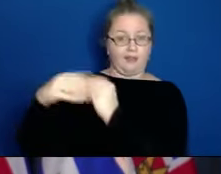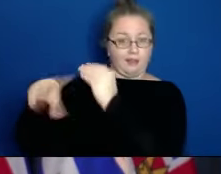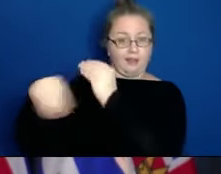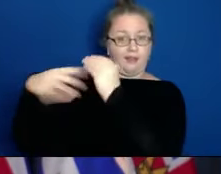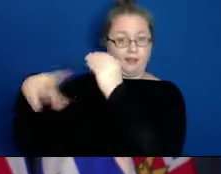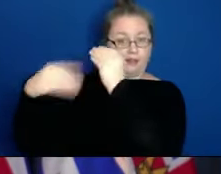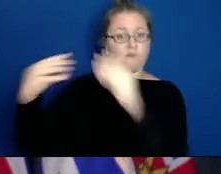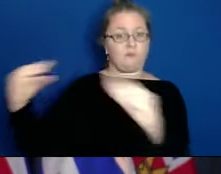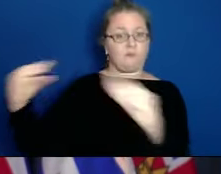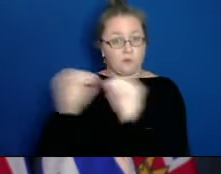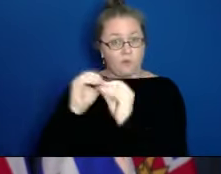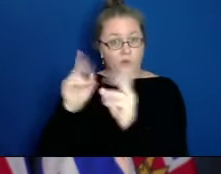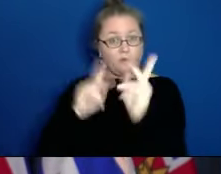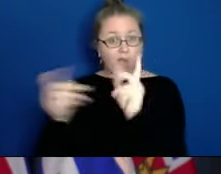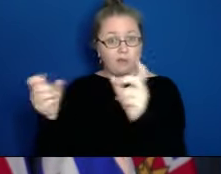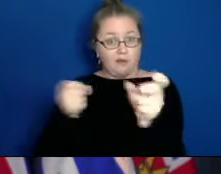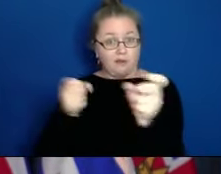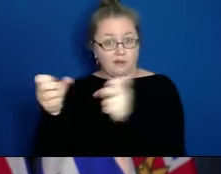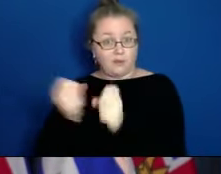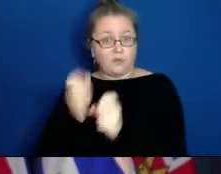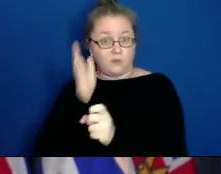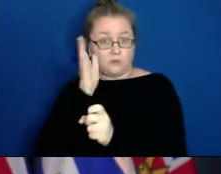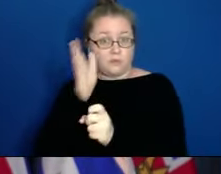doing contact tracing